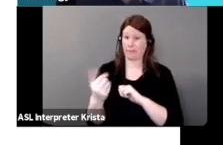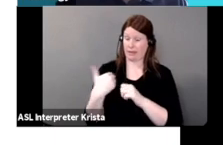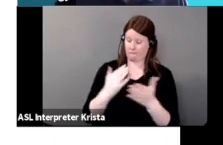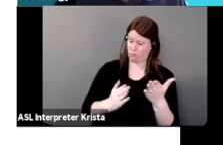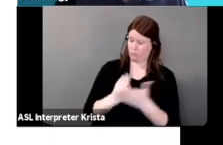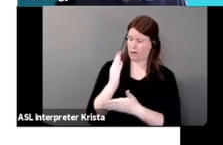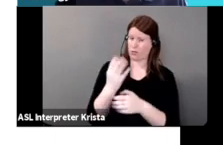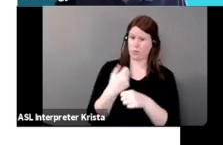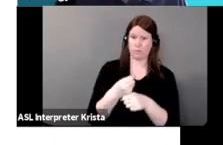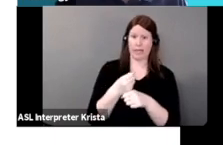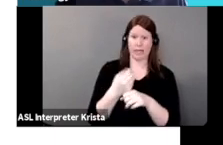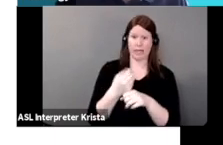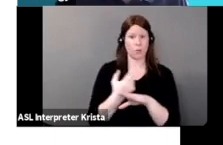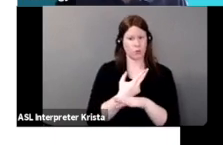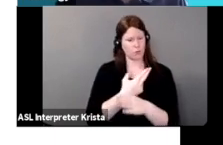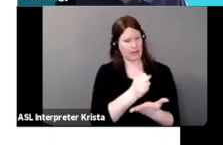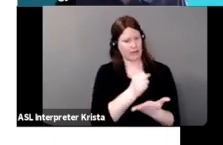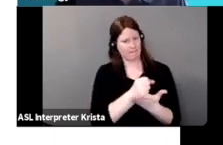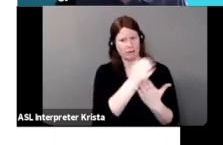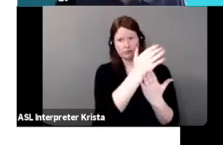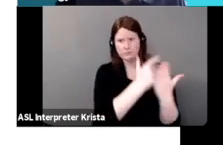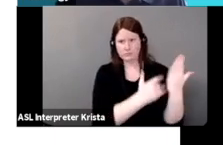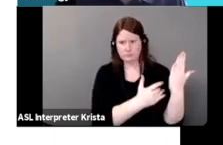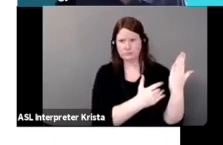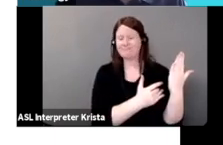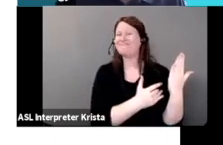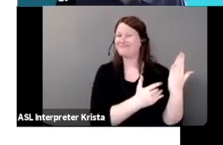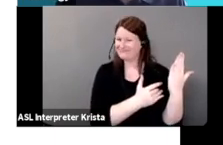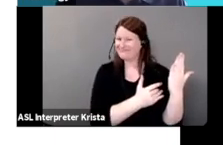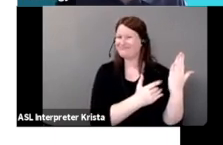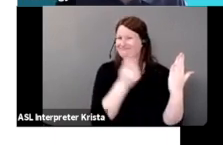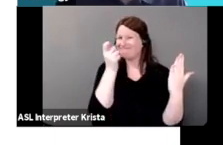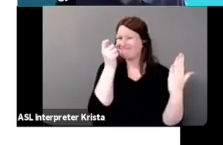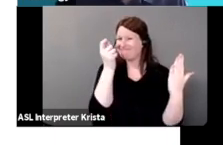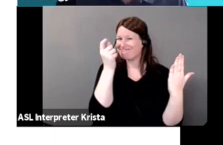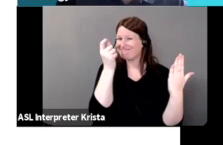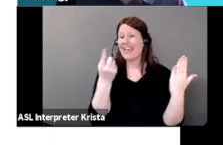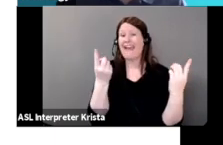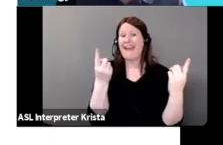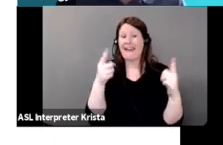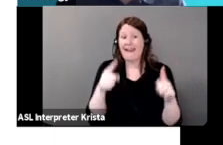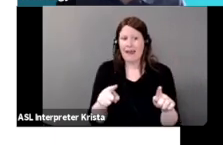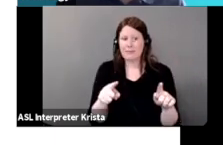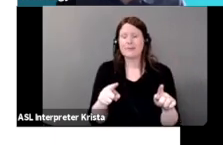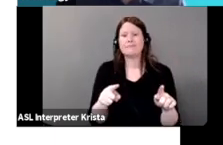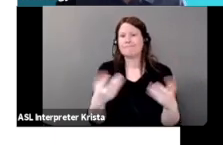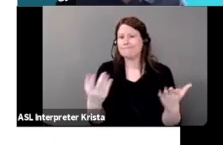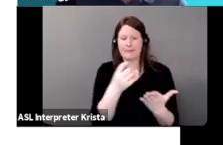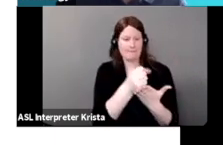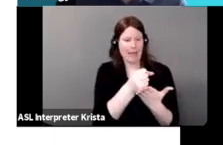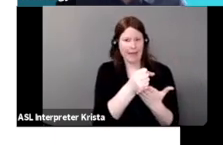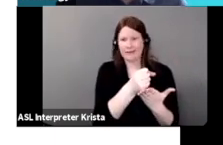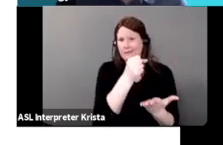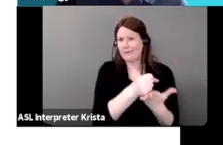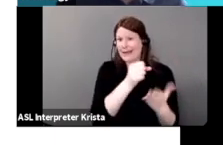patent. And the reason for that is there can be many, many overlapping patents that cover similar areas. So